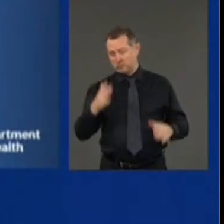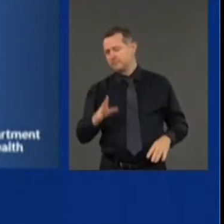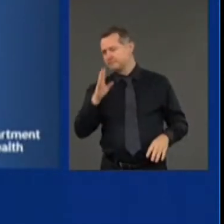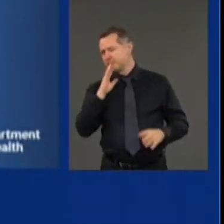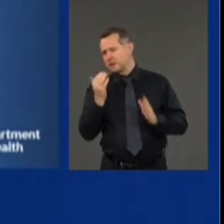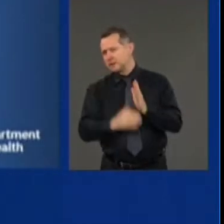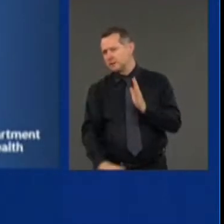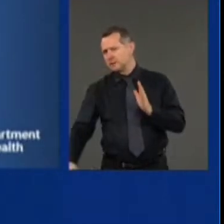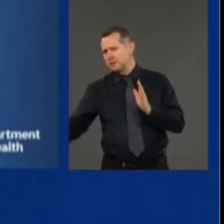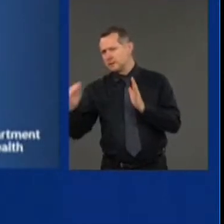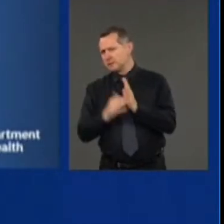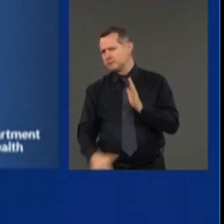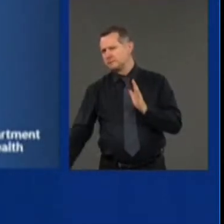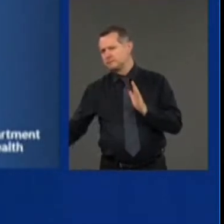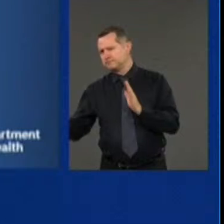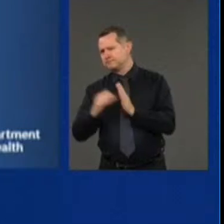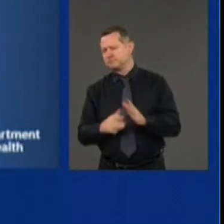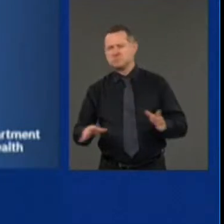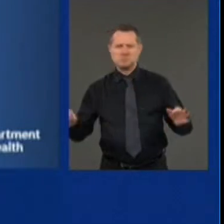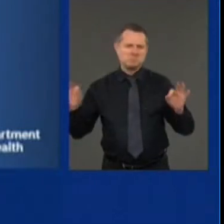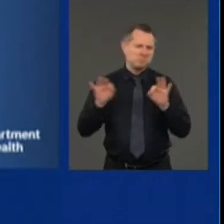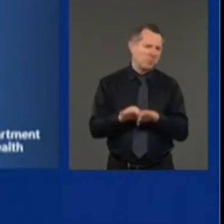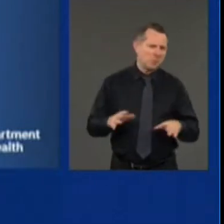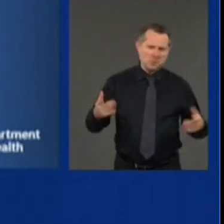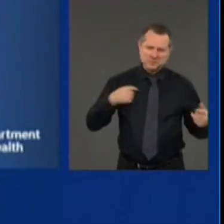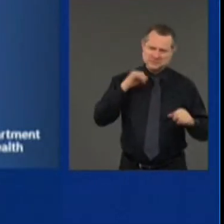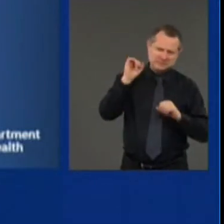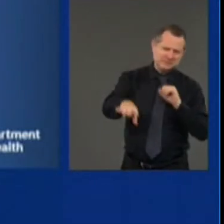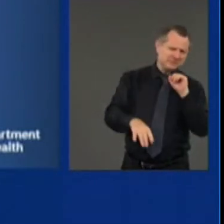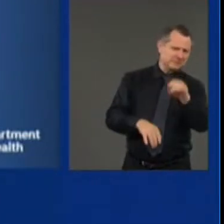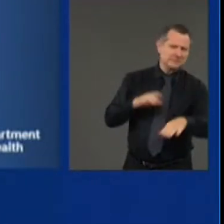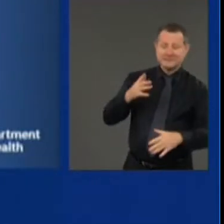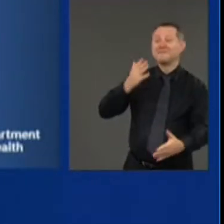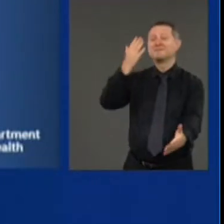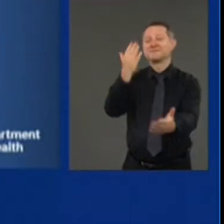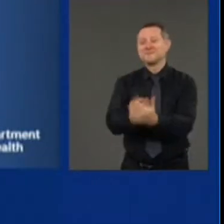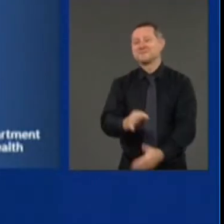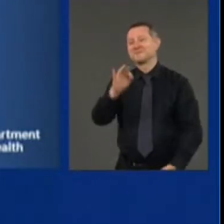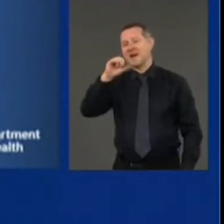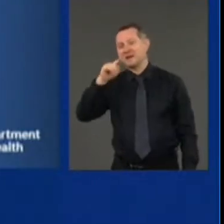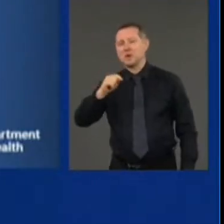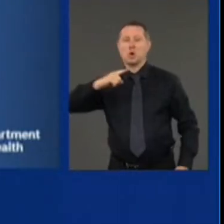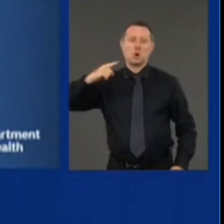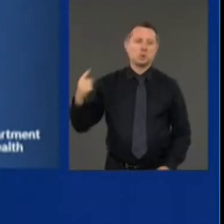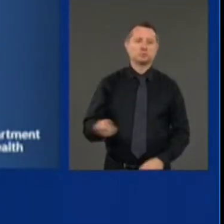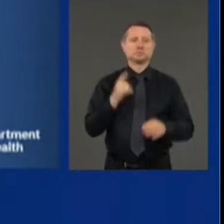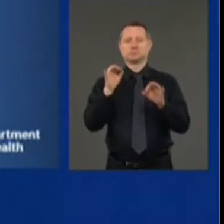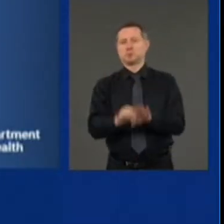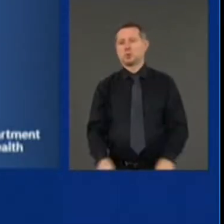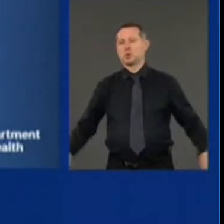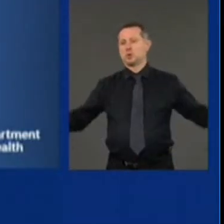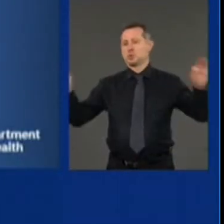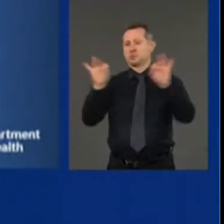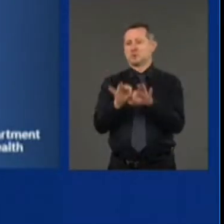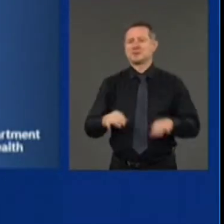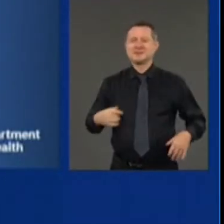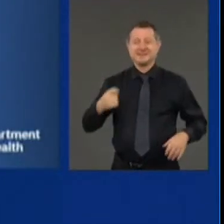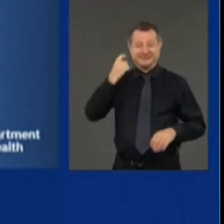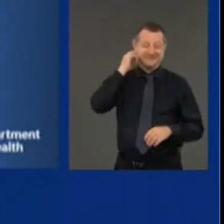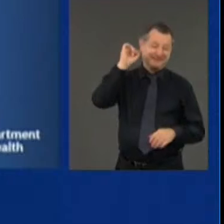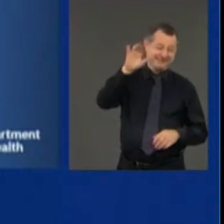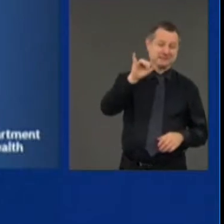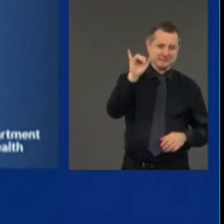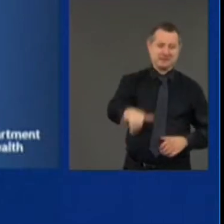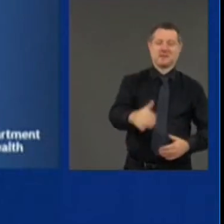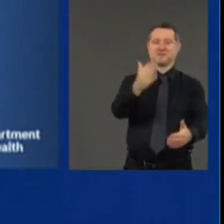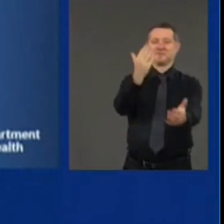the past 4 months, and I said this at the beginning, facts matter, and those are the facts. So data about the staff in nursing